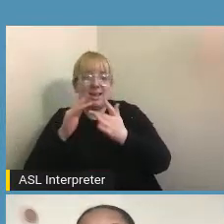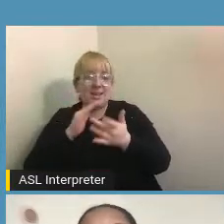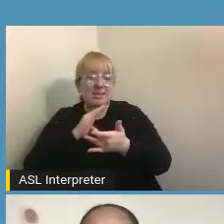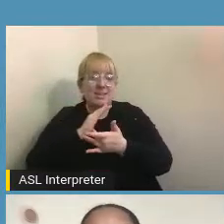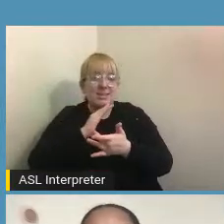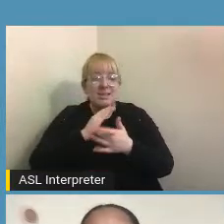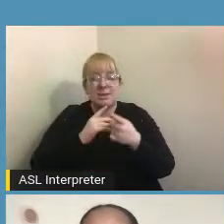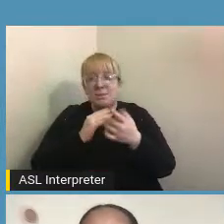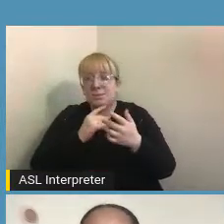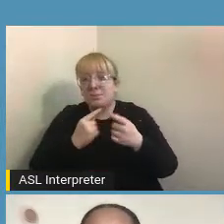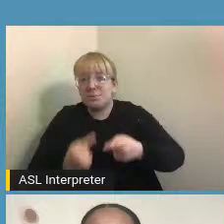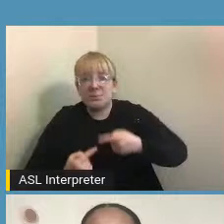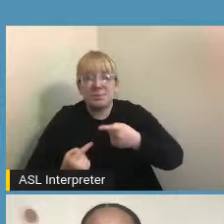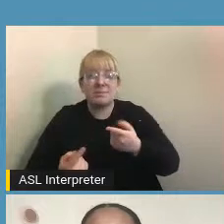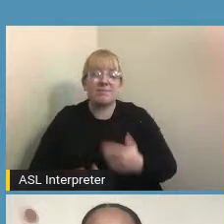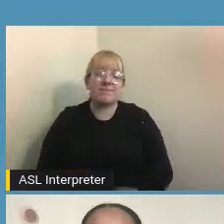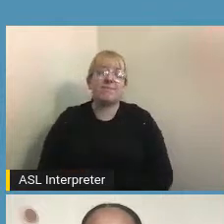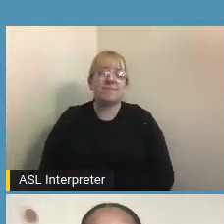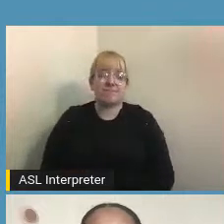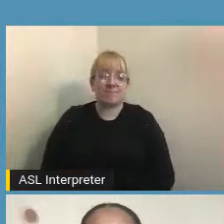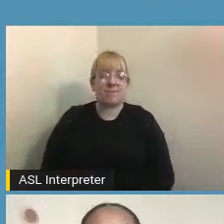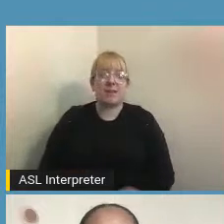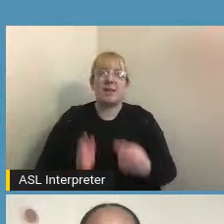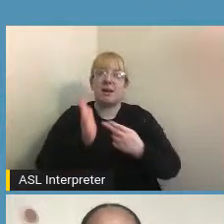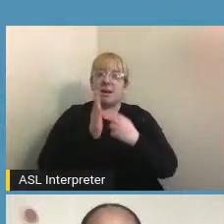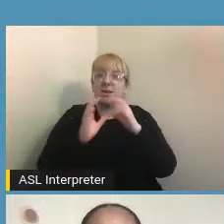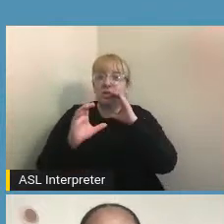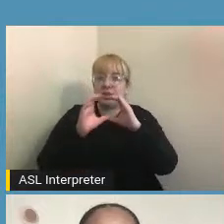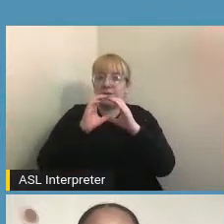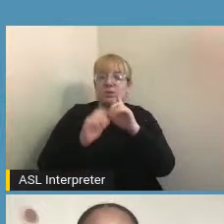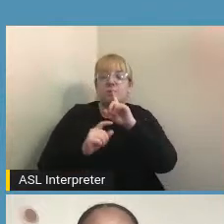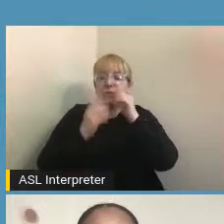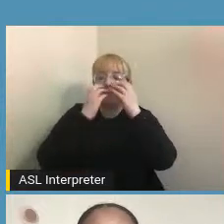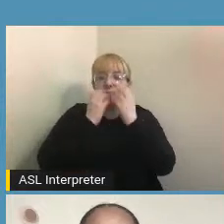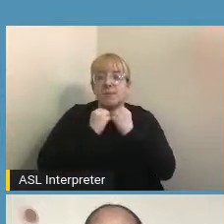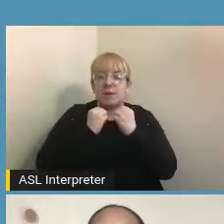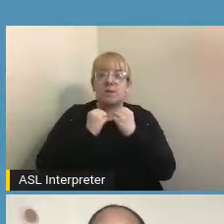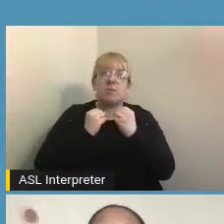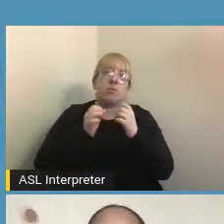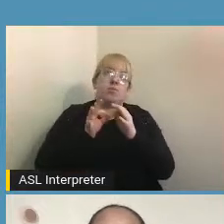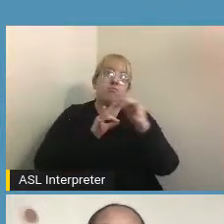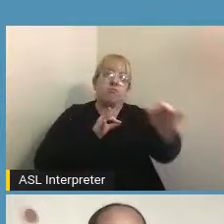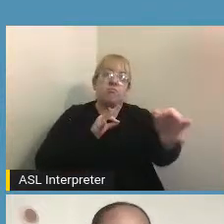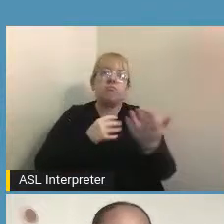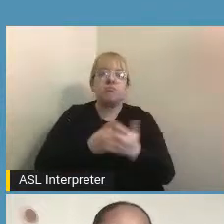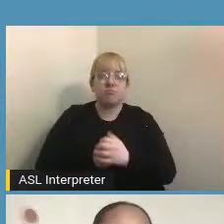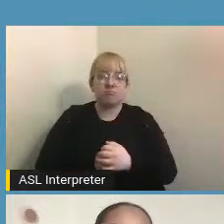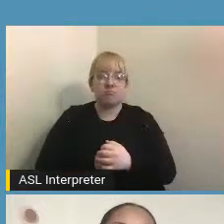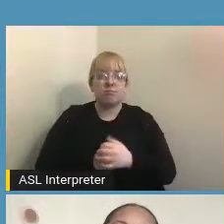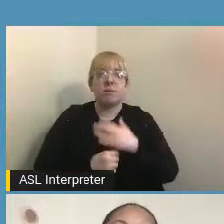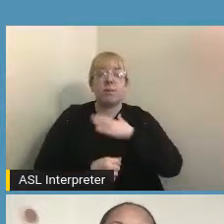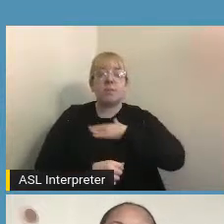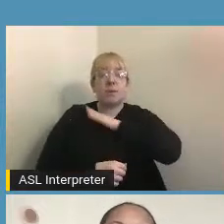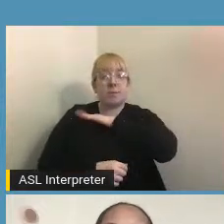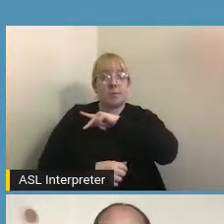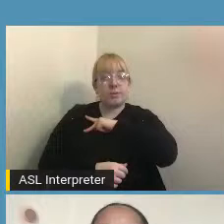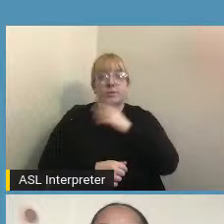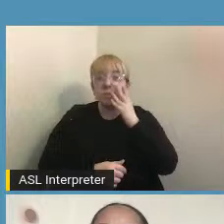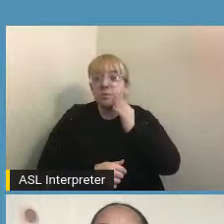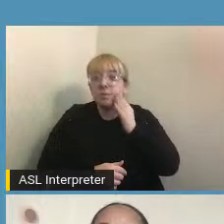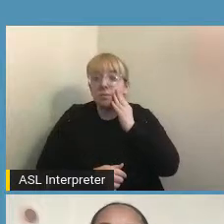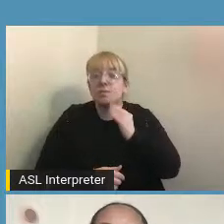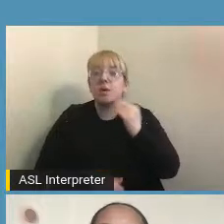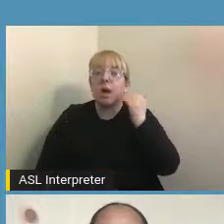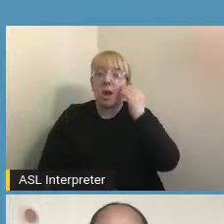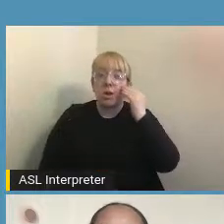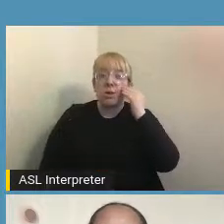conversations that are really valuable in the long run. In my personal experience, I know that